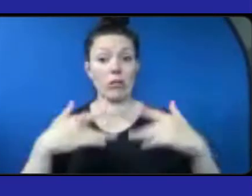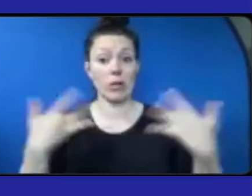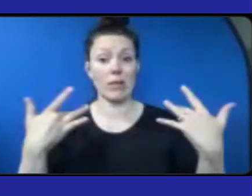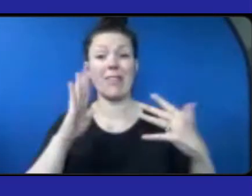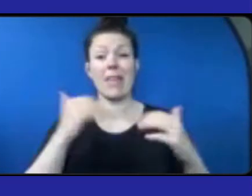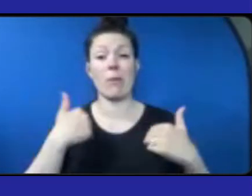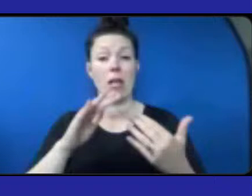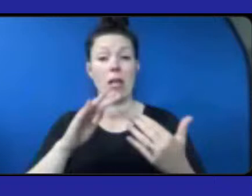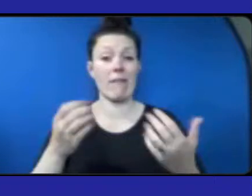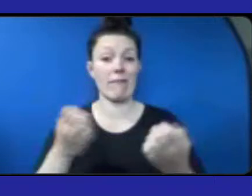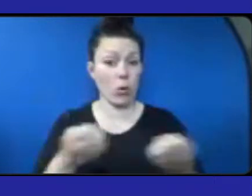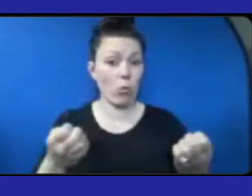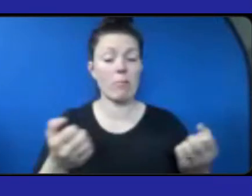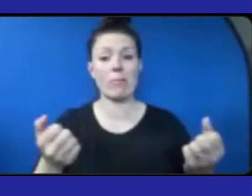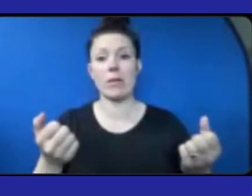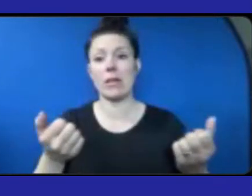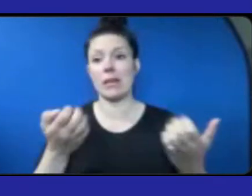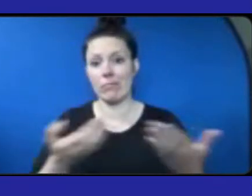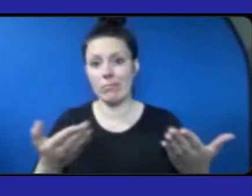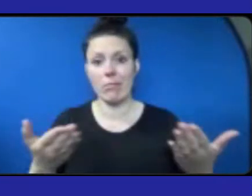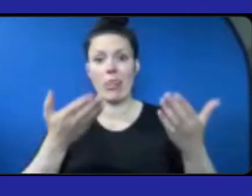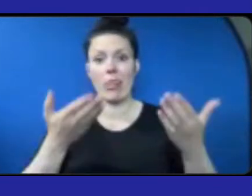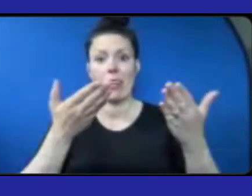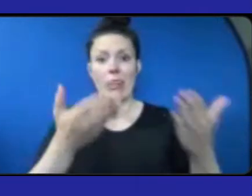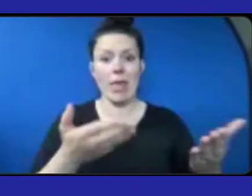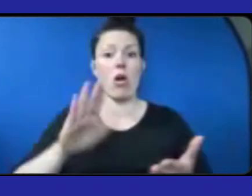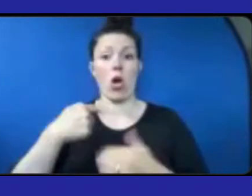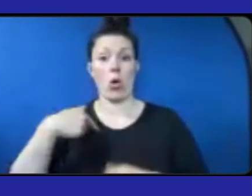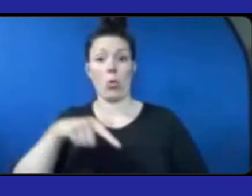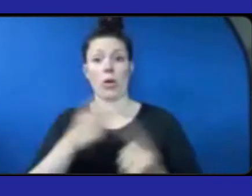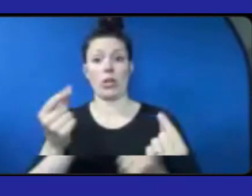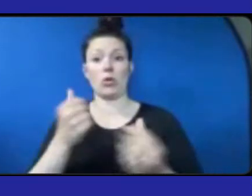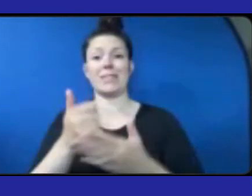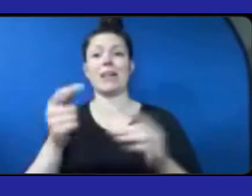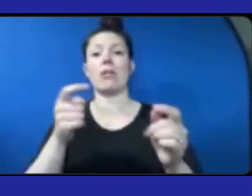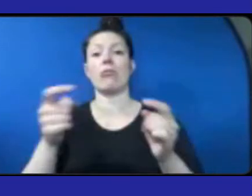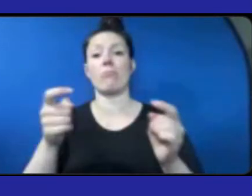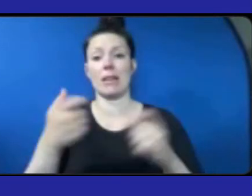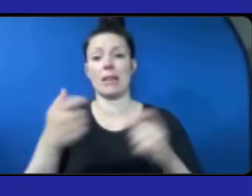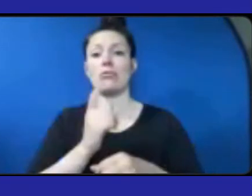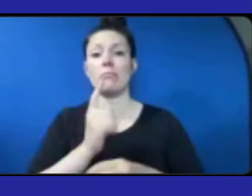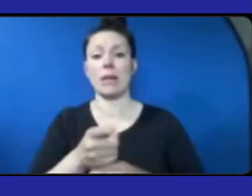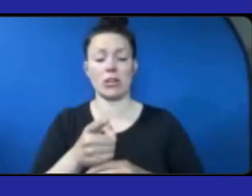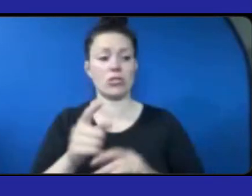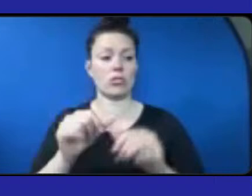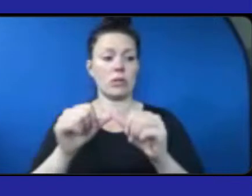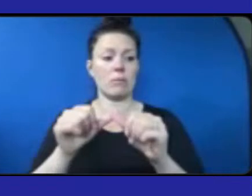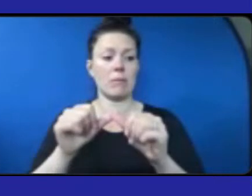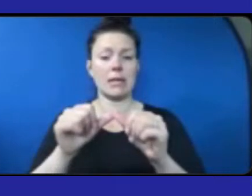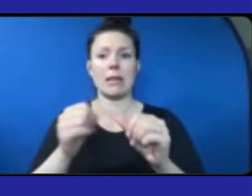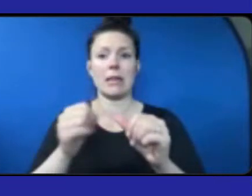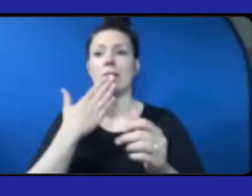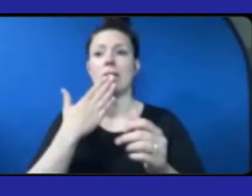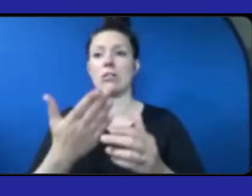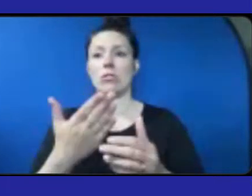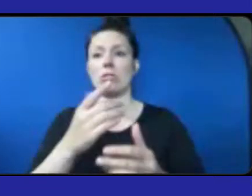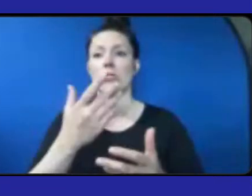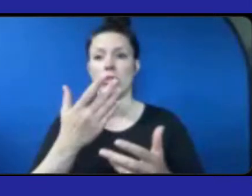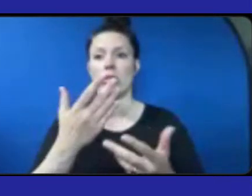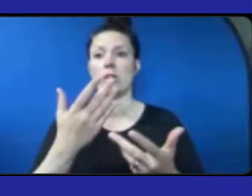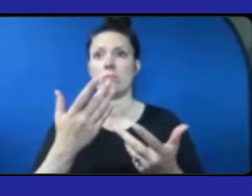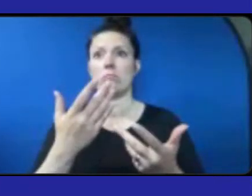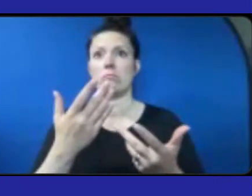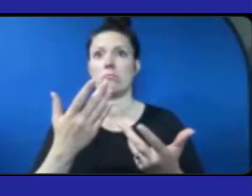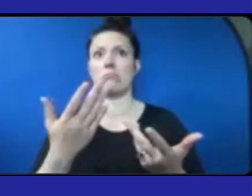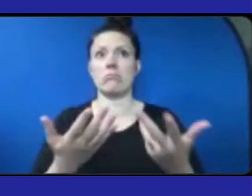they need. All we're there to do is manage them, make sure they're sort of maintaining a good amount of quality, that they're maintaining